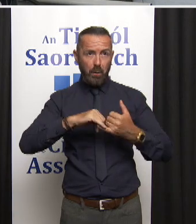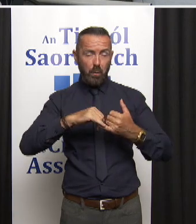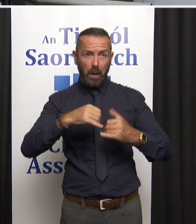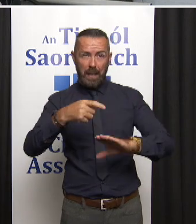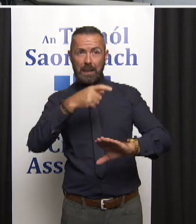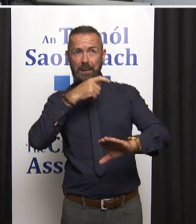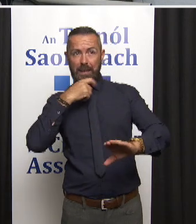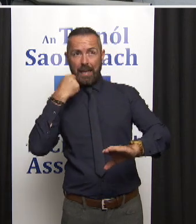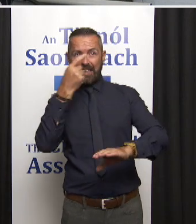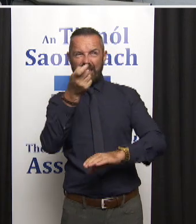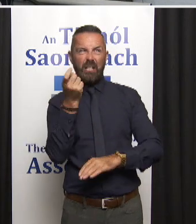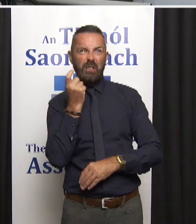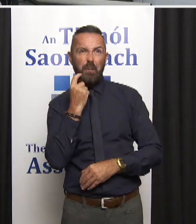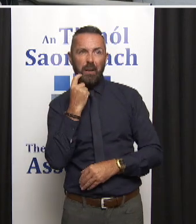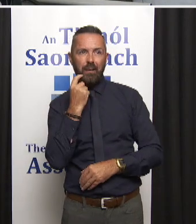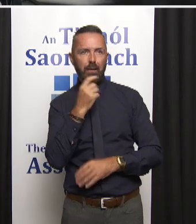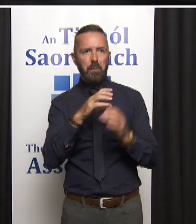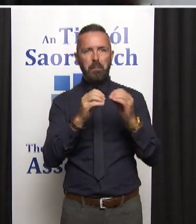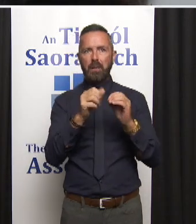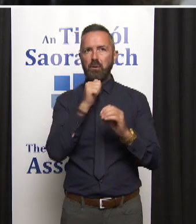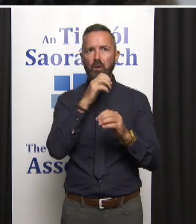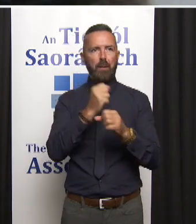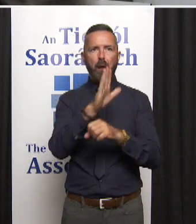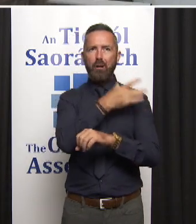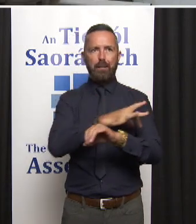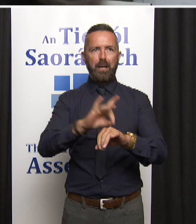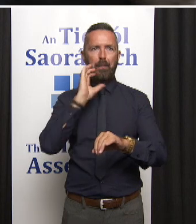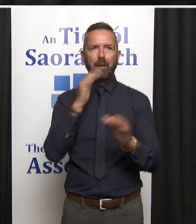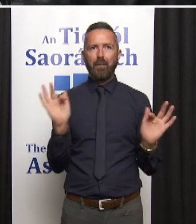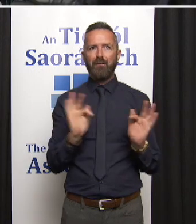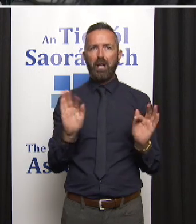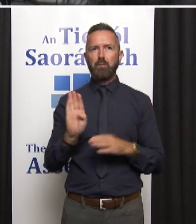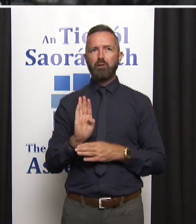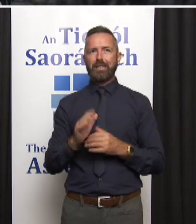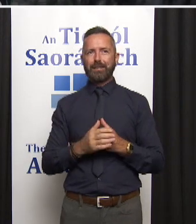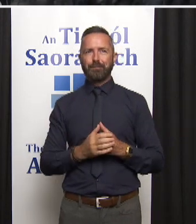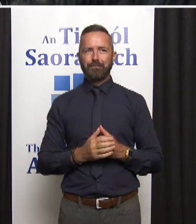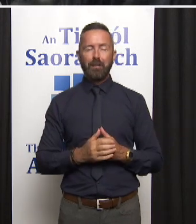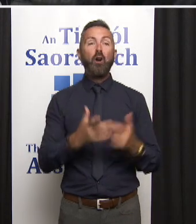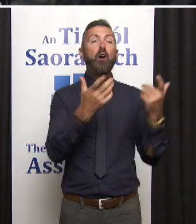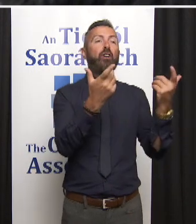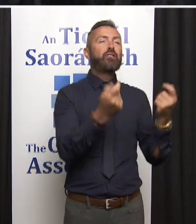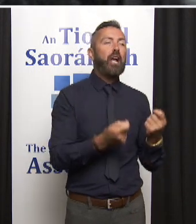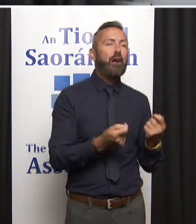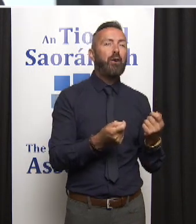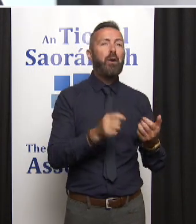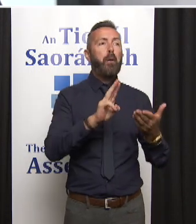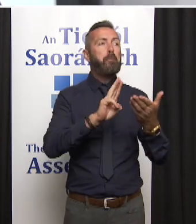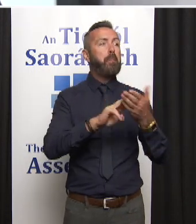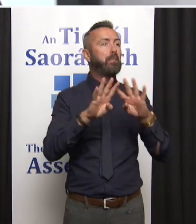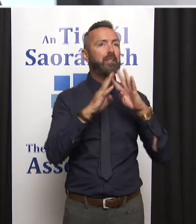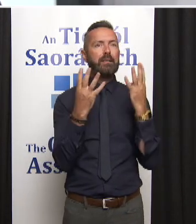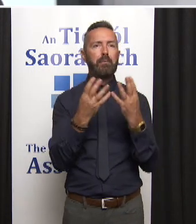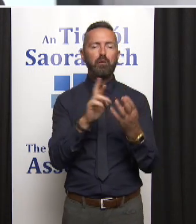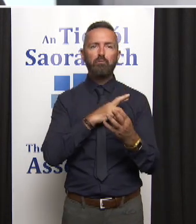Well, I'll say nothing about Limerick because I'm terrified of Breed. But, so, Chair, members of the Assembly, I'm very grateful for the opportunity to join my